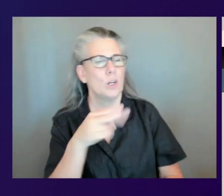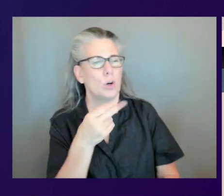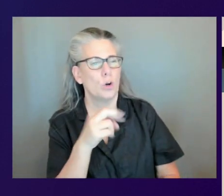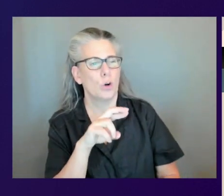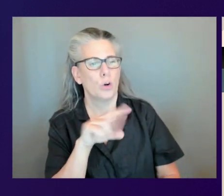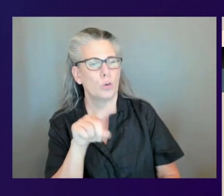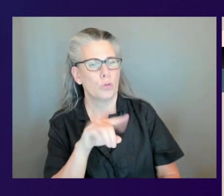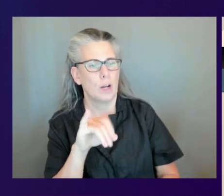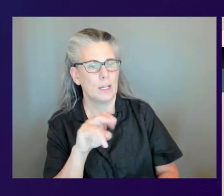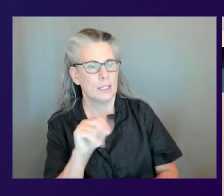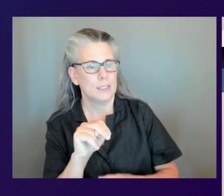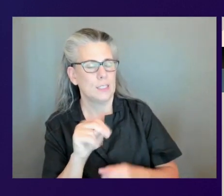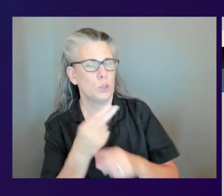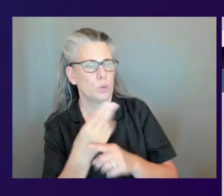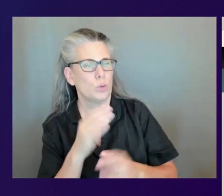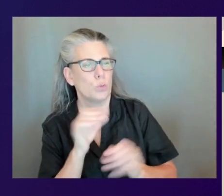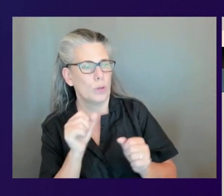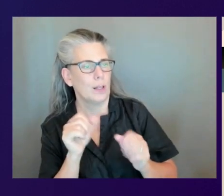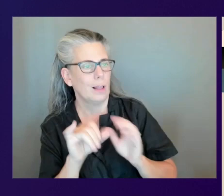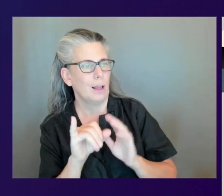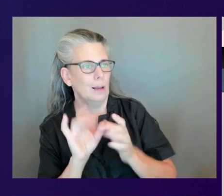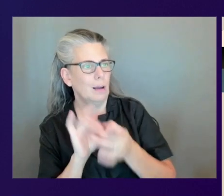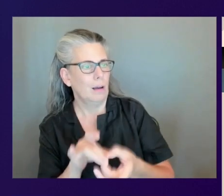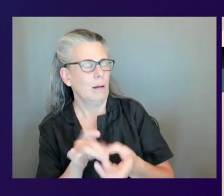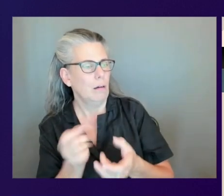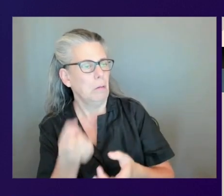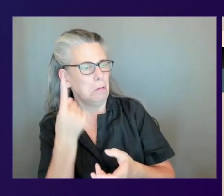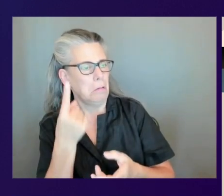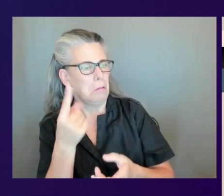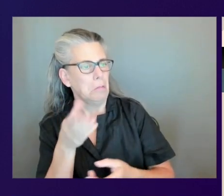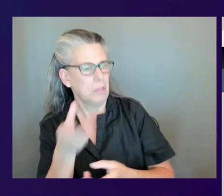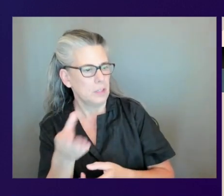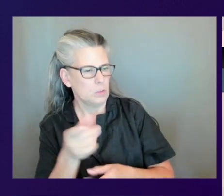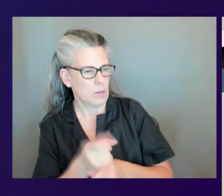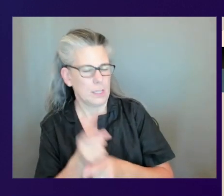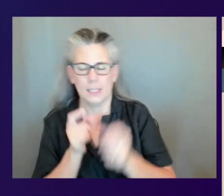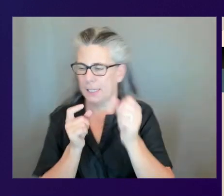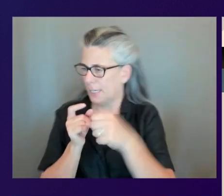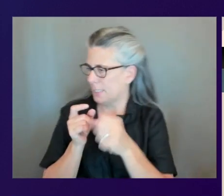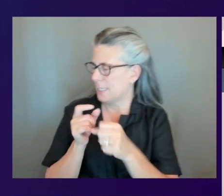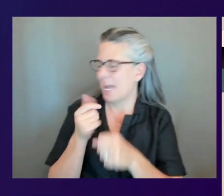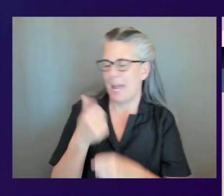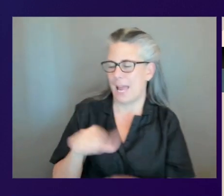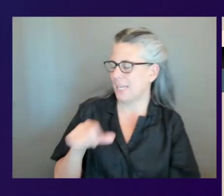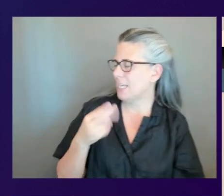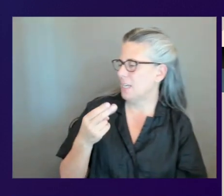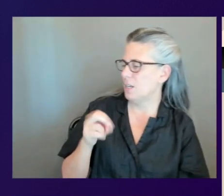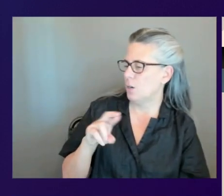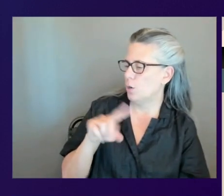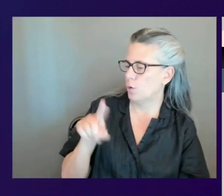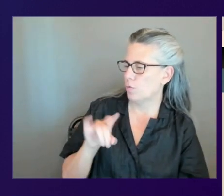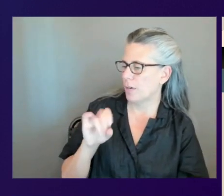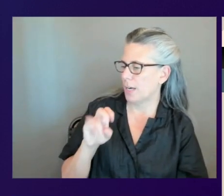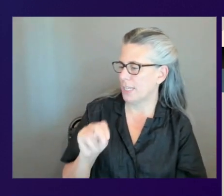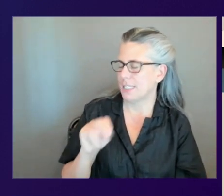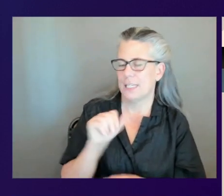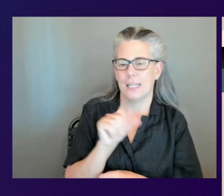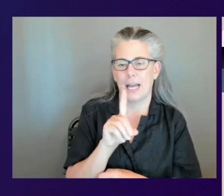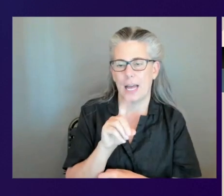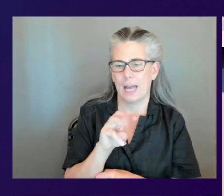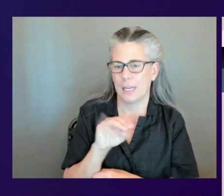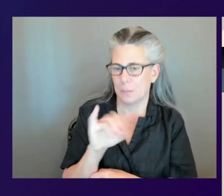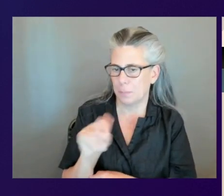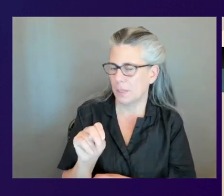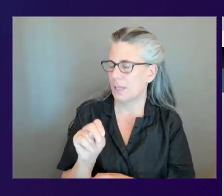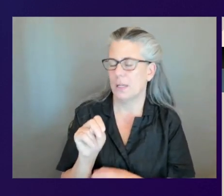with. Exactly. Yeah. So any Horizon admin, any admin. Yeah. Doesn't have to be